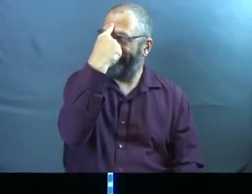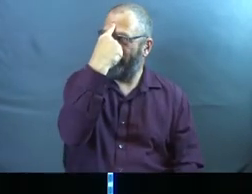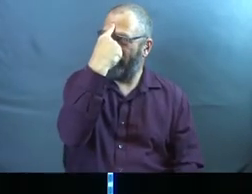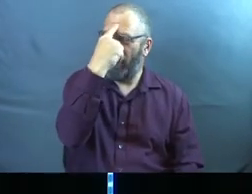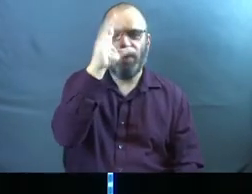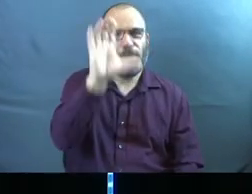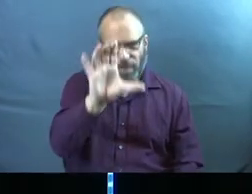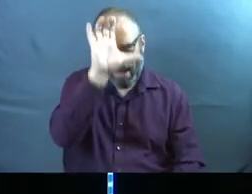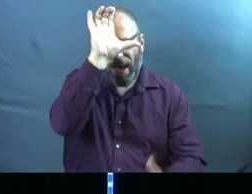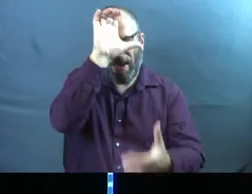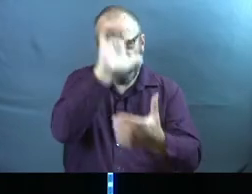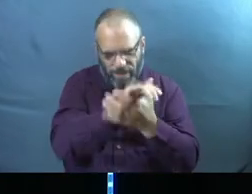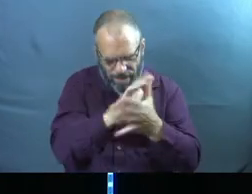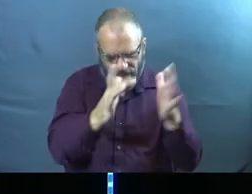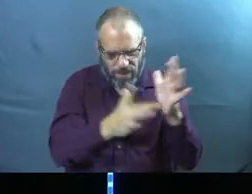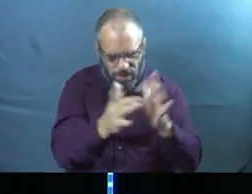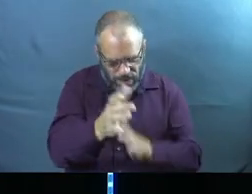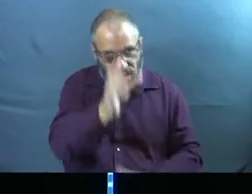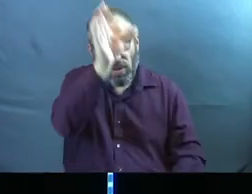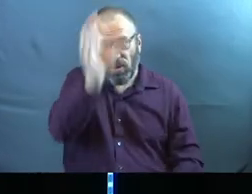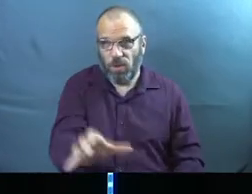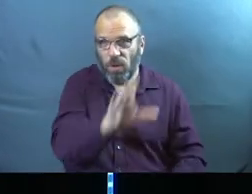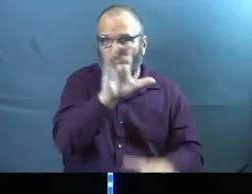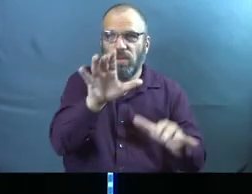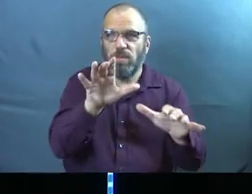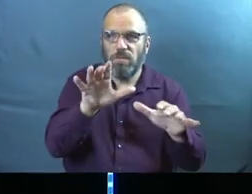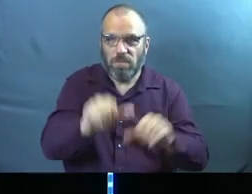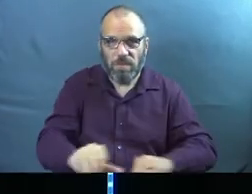I had to believe that Jesus' sacrifice on the cross was enough.